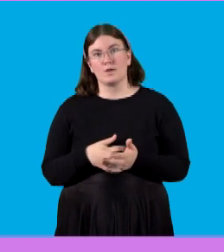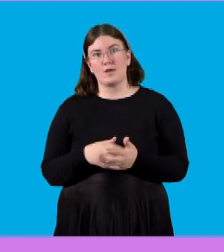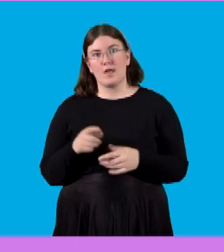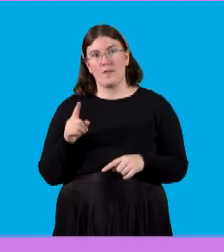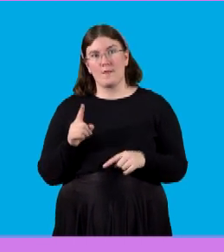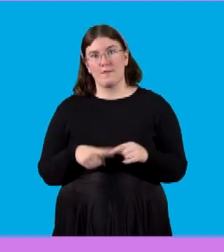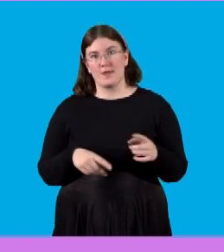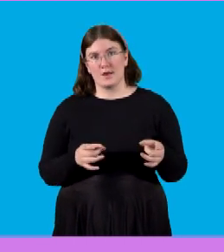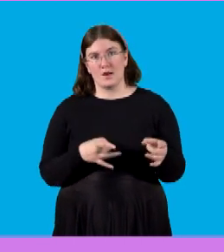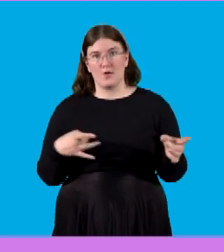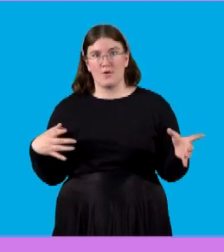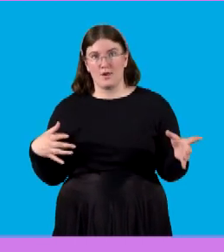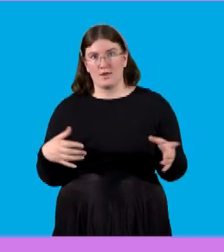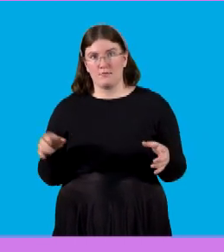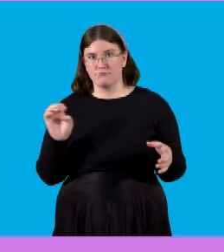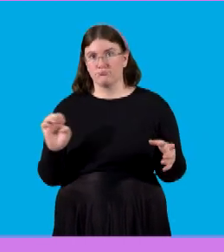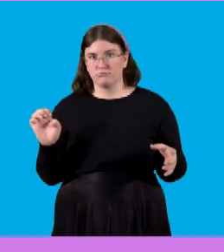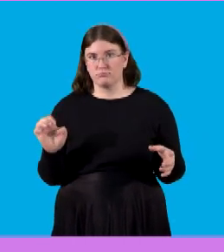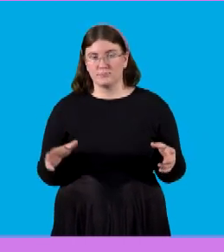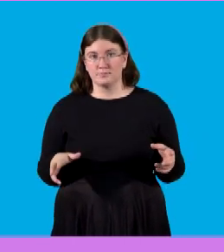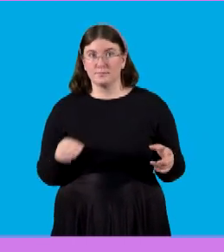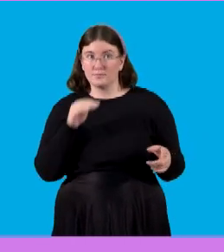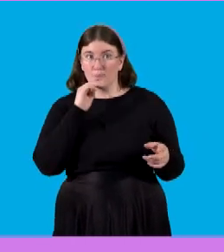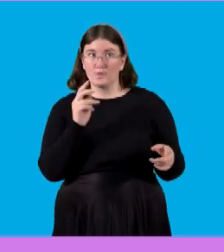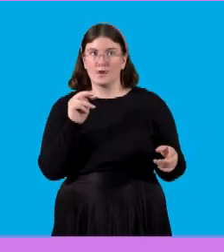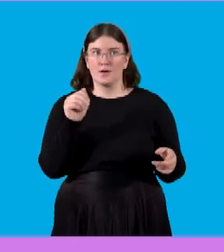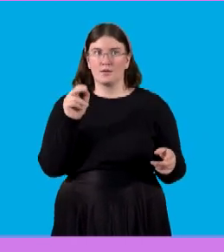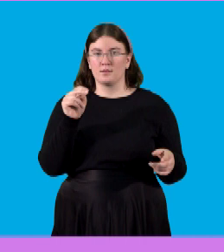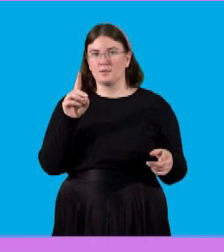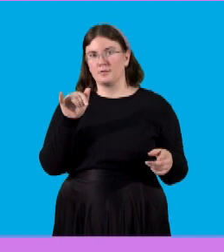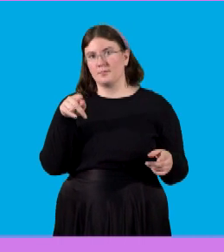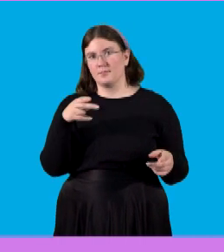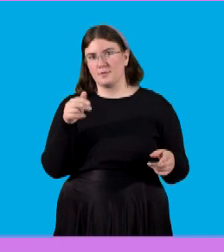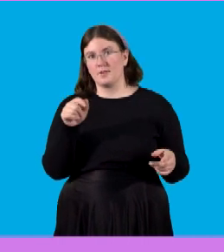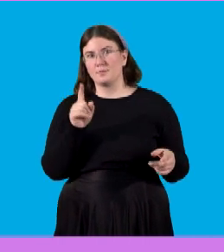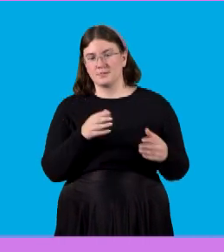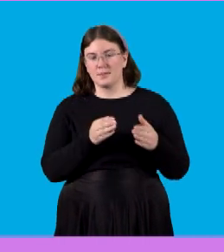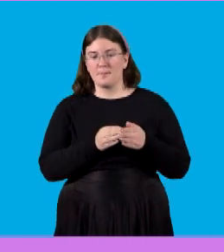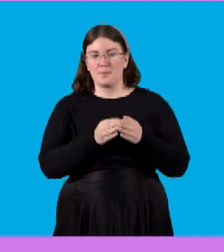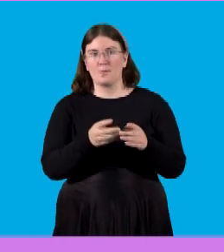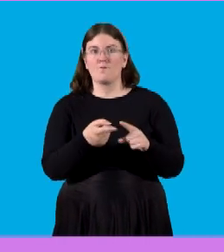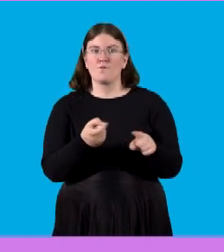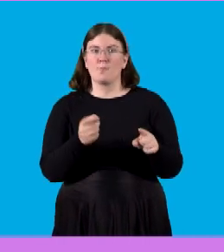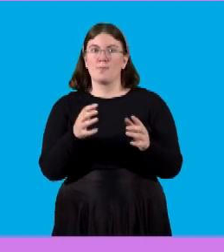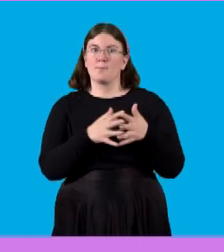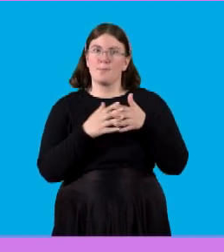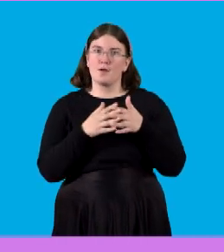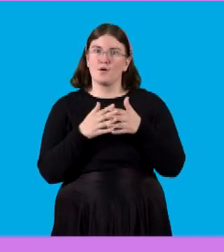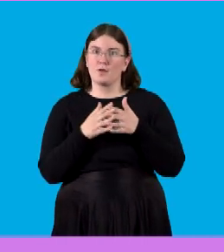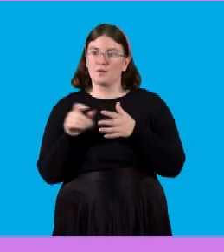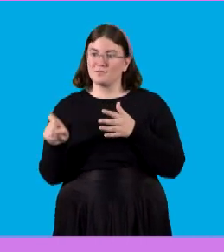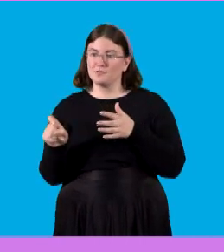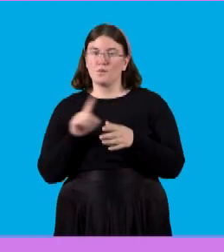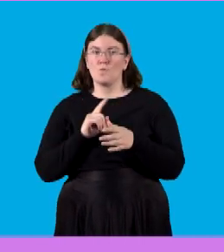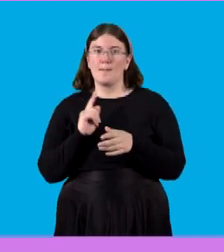right, than our euro. So meaning Nandipa should rather import from USA because she will